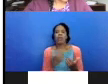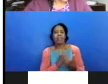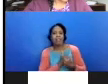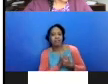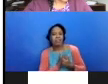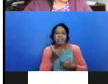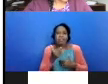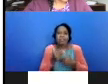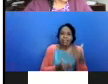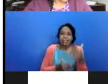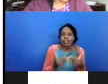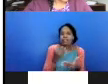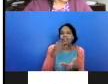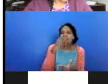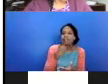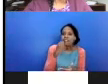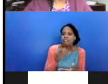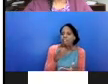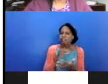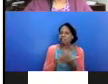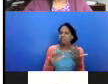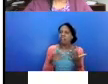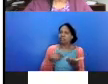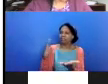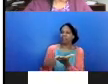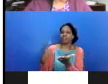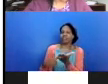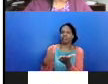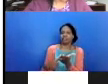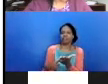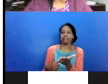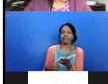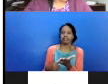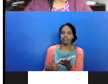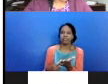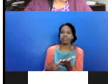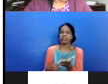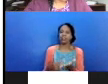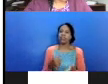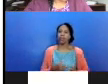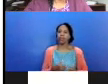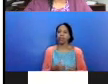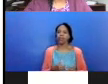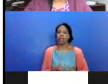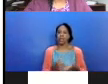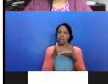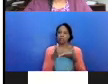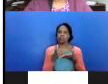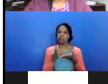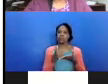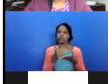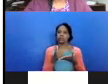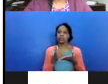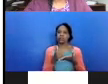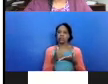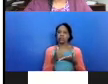also helps, especially with the people who've done the harm, it helps to ground them in the idea that they know that I know that there's more about them